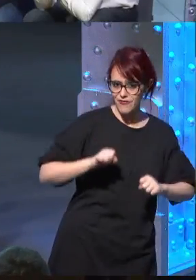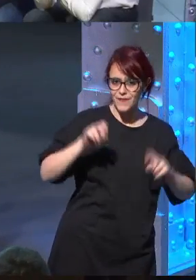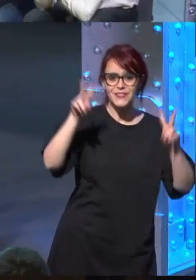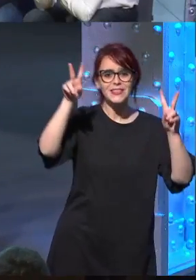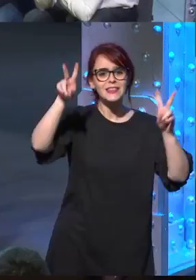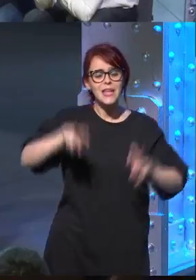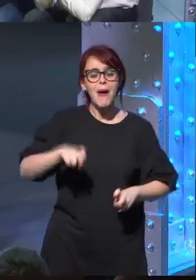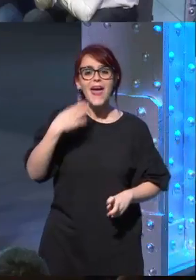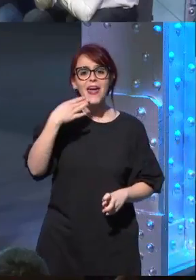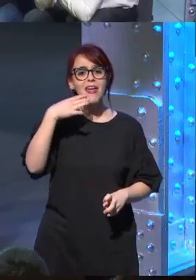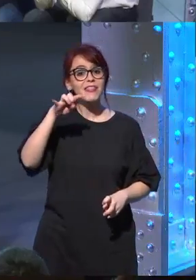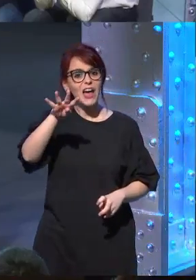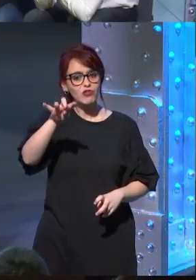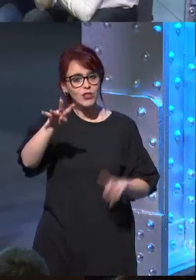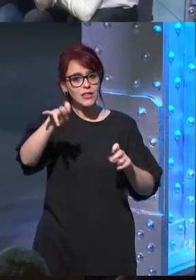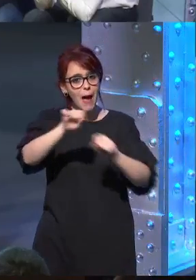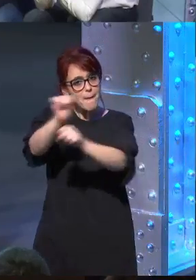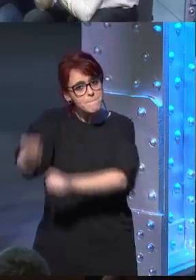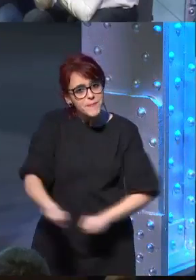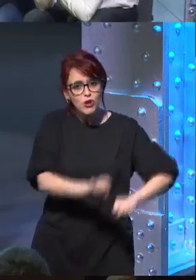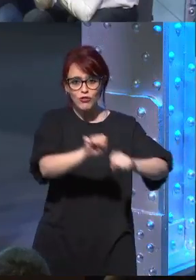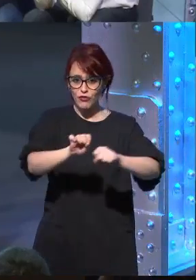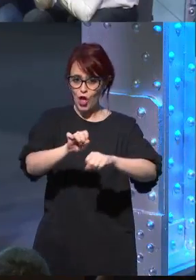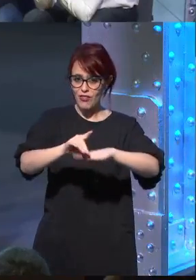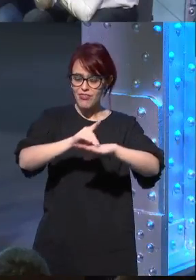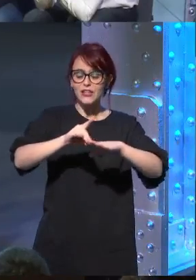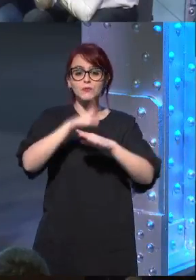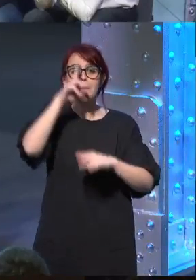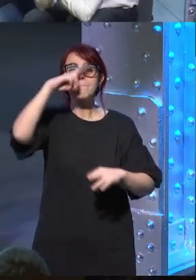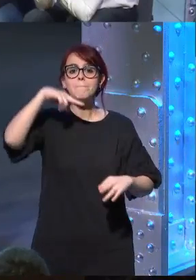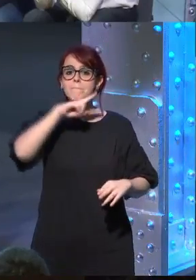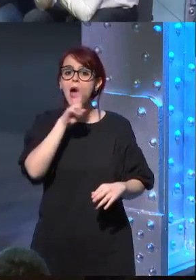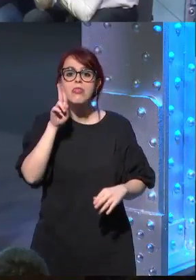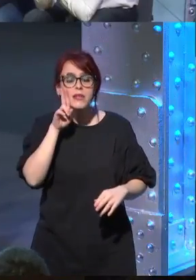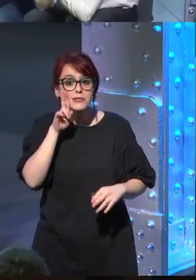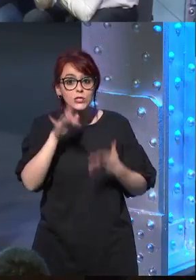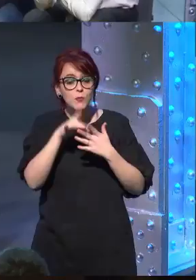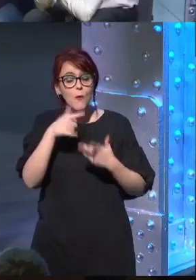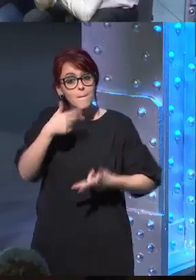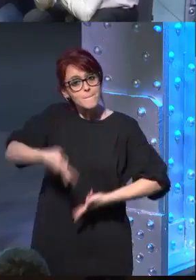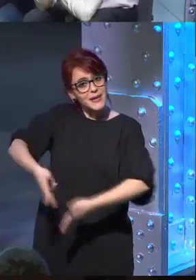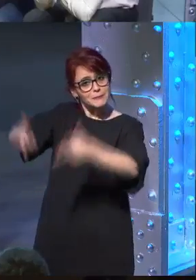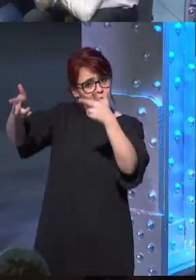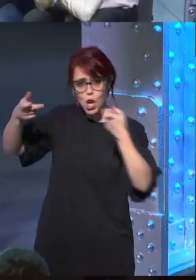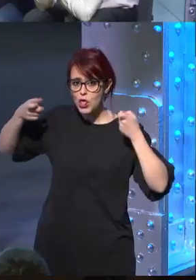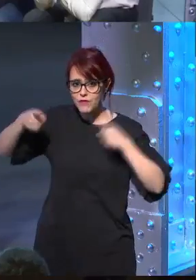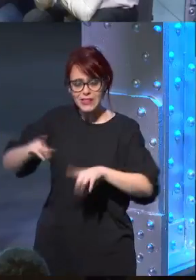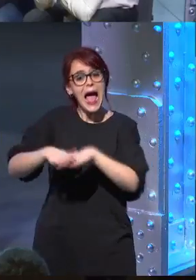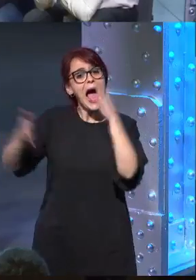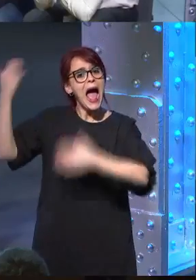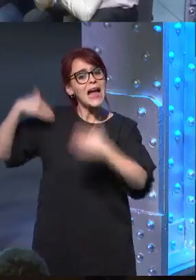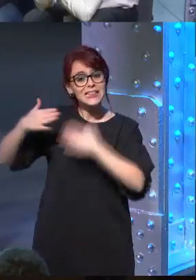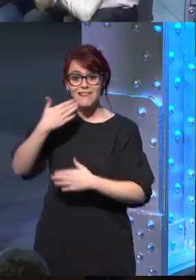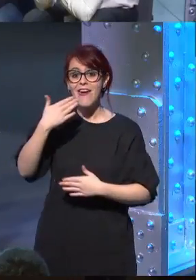Even from the point of view of data privacy, since they are 14, they don't need their parents' authorization in